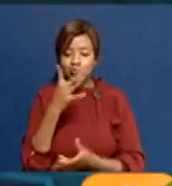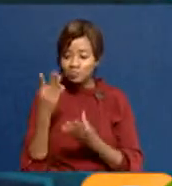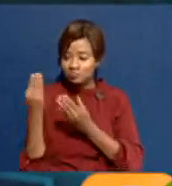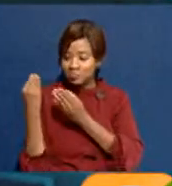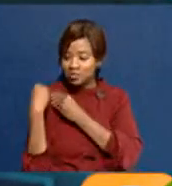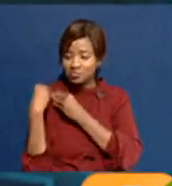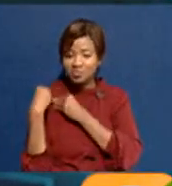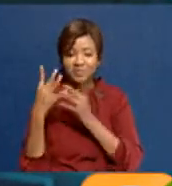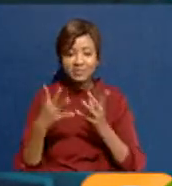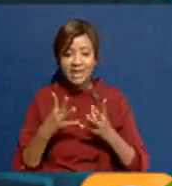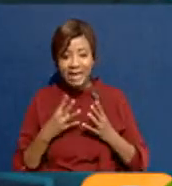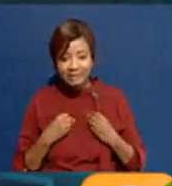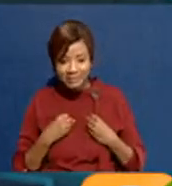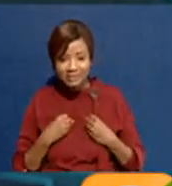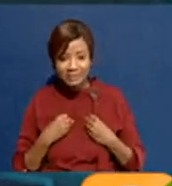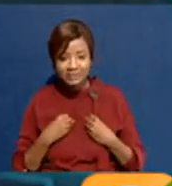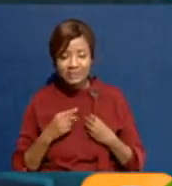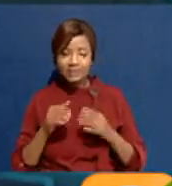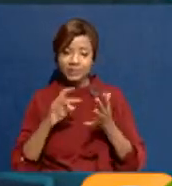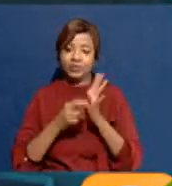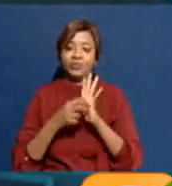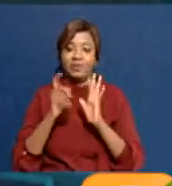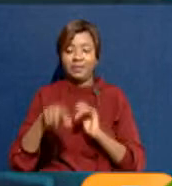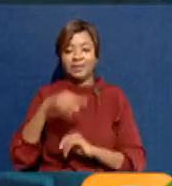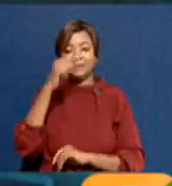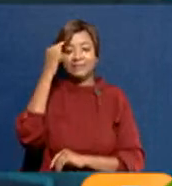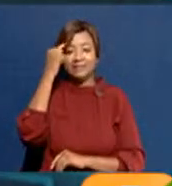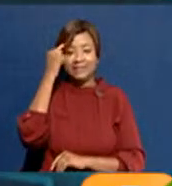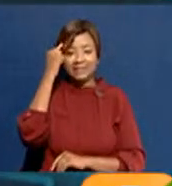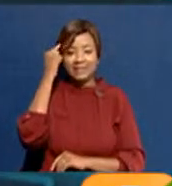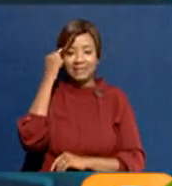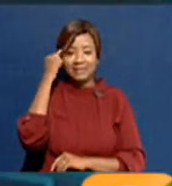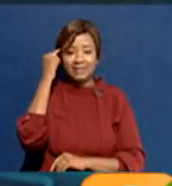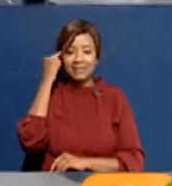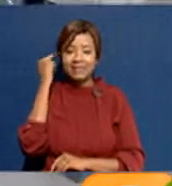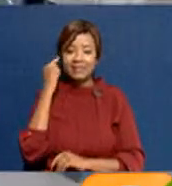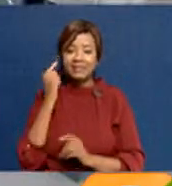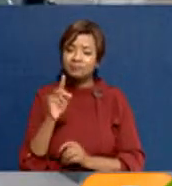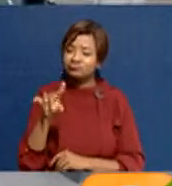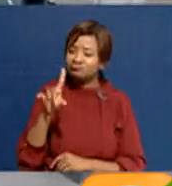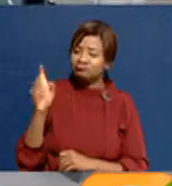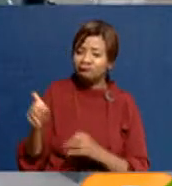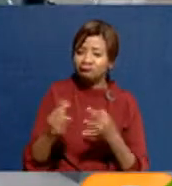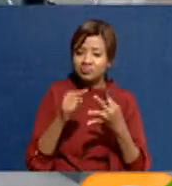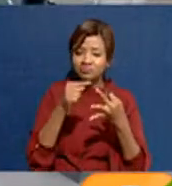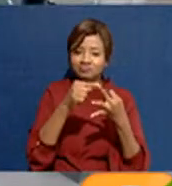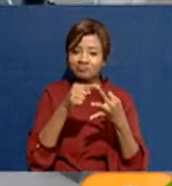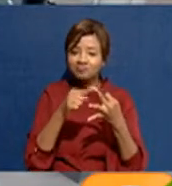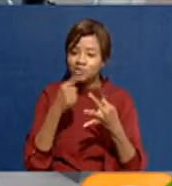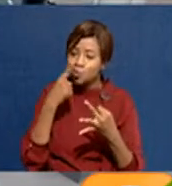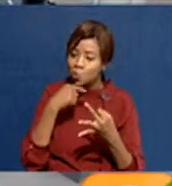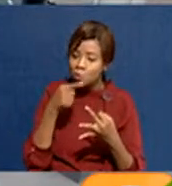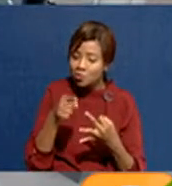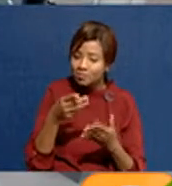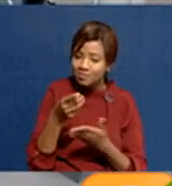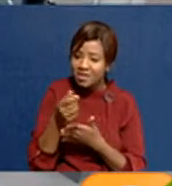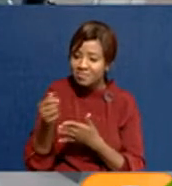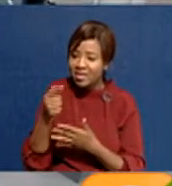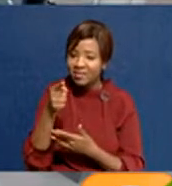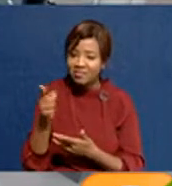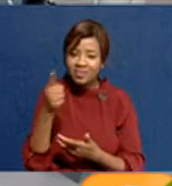cost? And that is something that we need to address. Who should take up the cost in your opinion? Who should take up the cost?